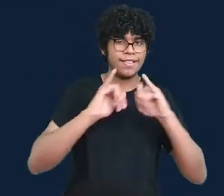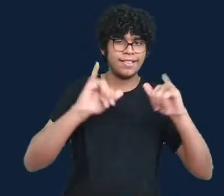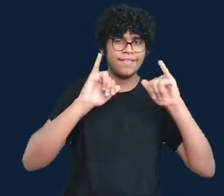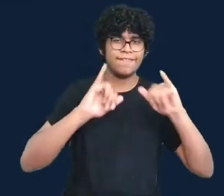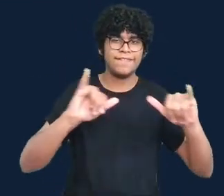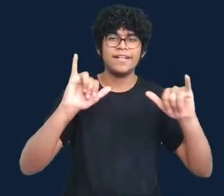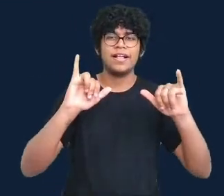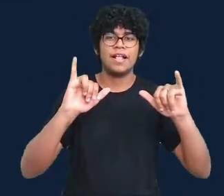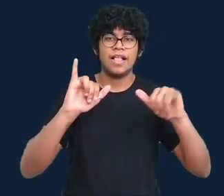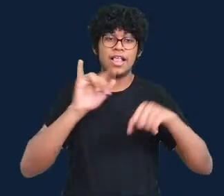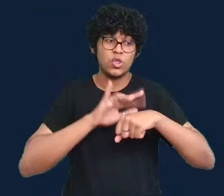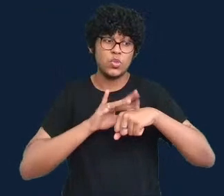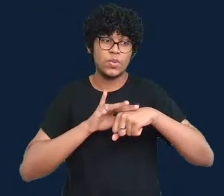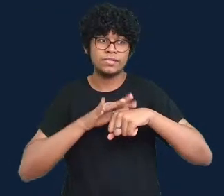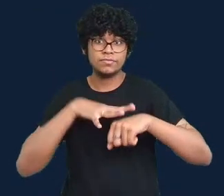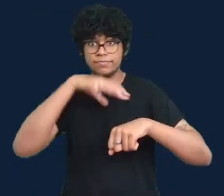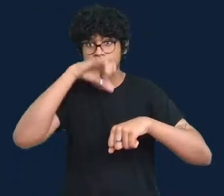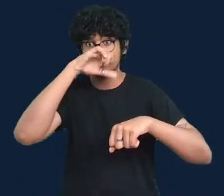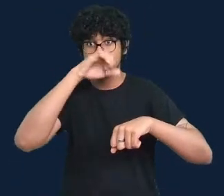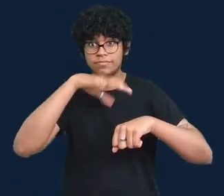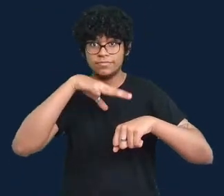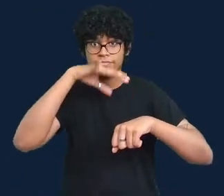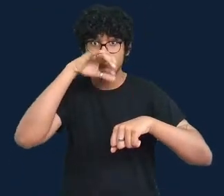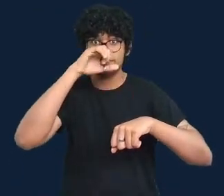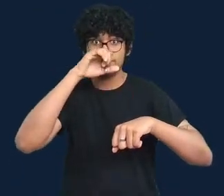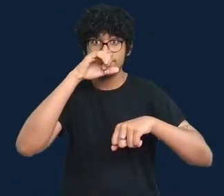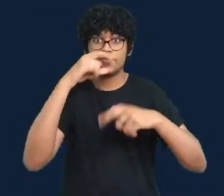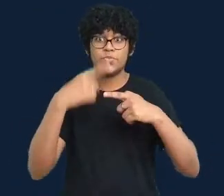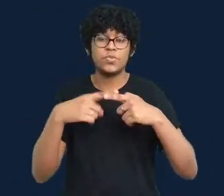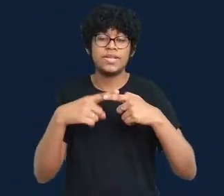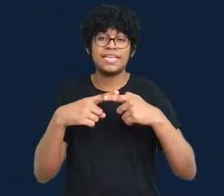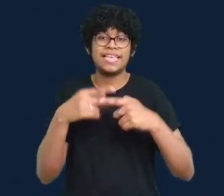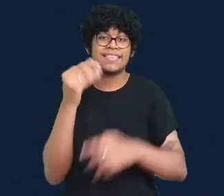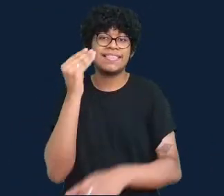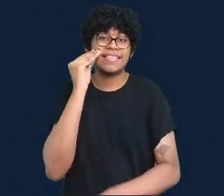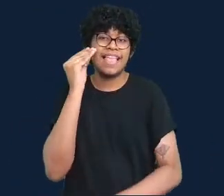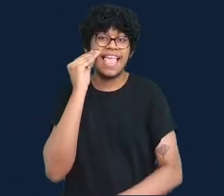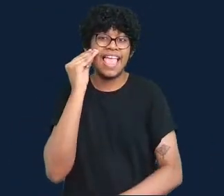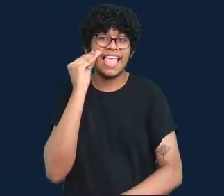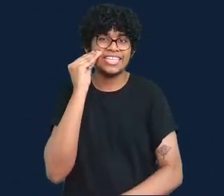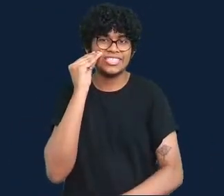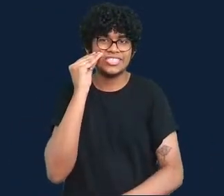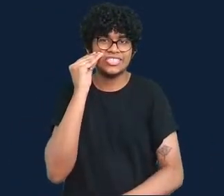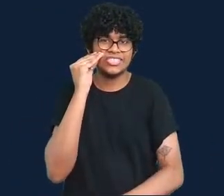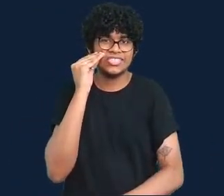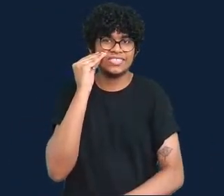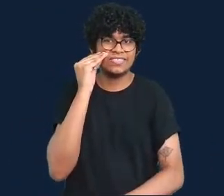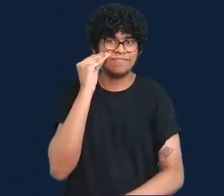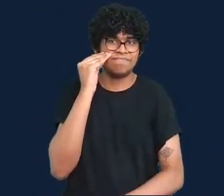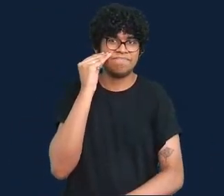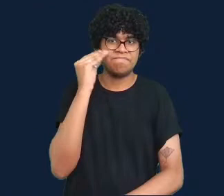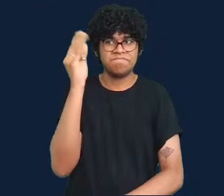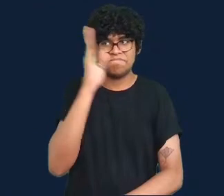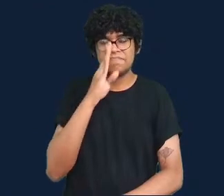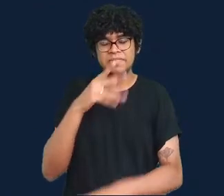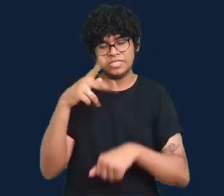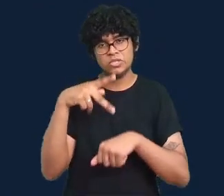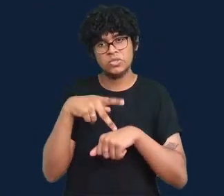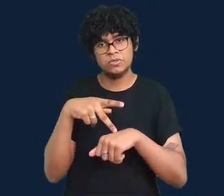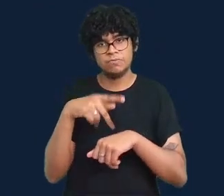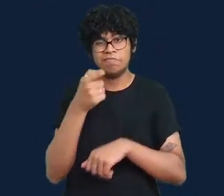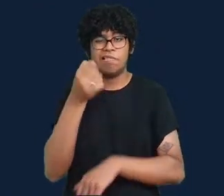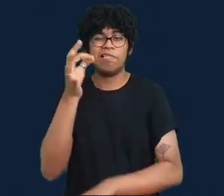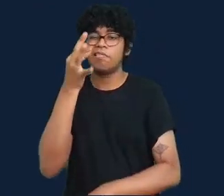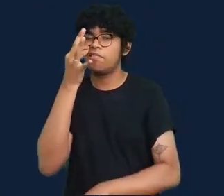enough tests. So it was kind of a way of